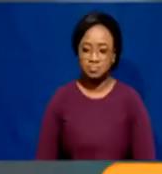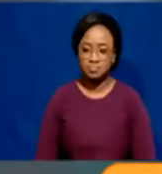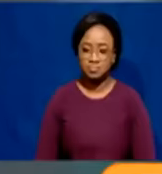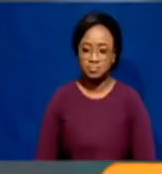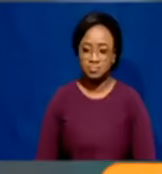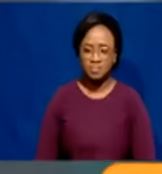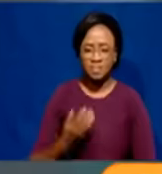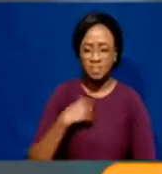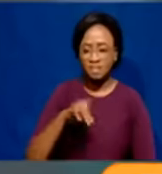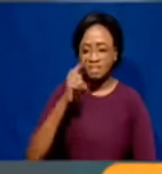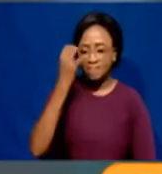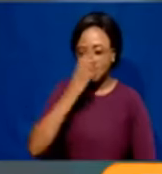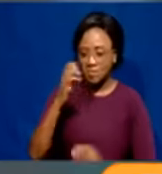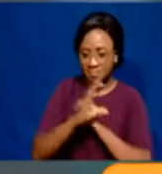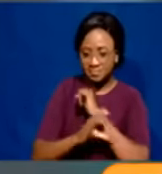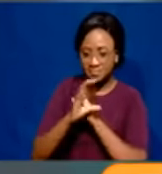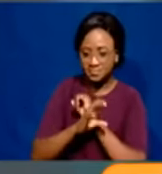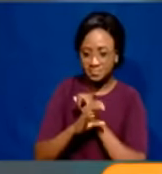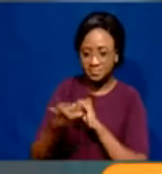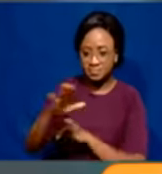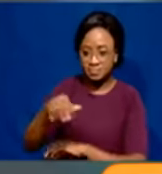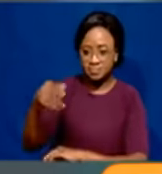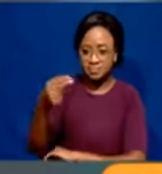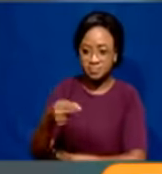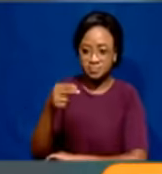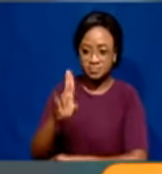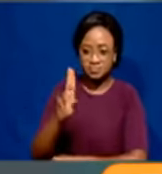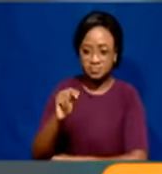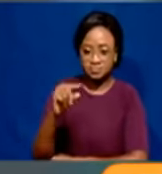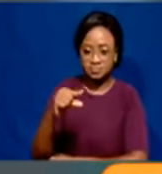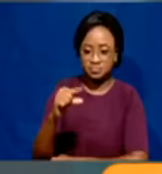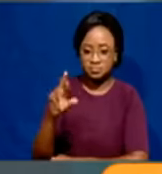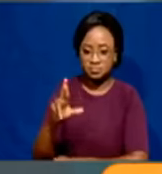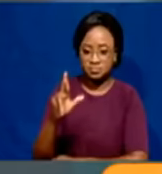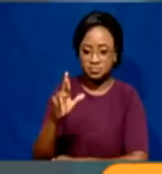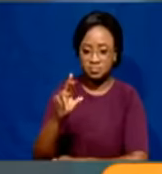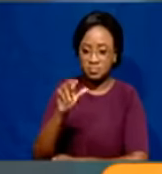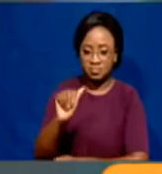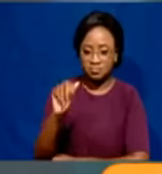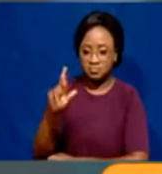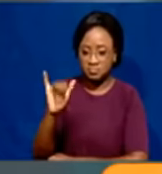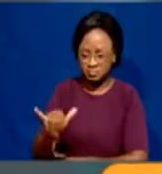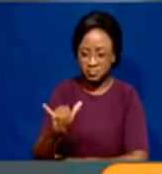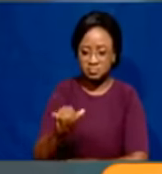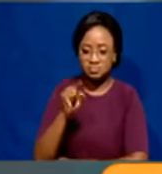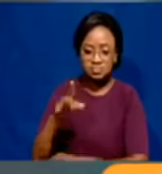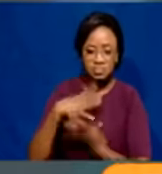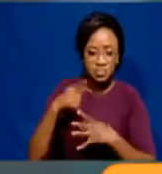to 7 times smaller than Kenya, with a population of roughly 9.6